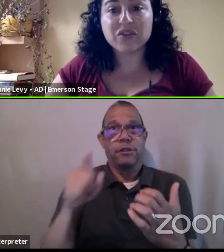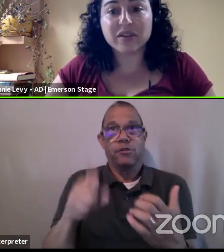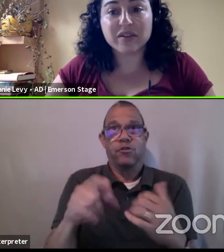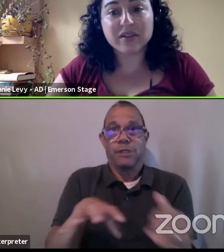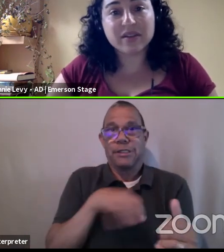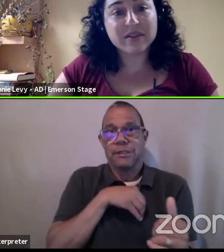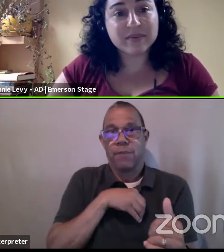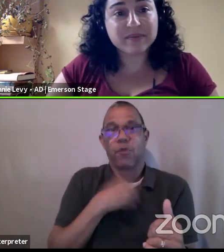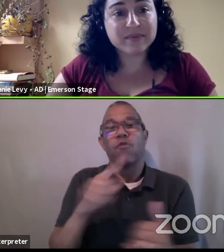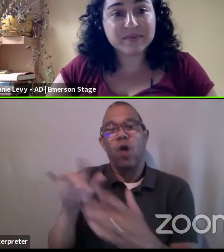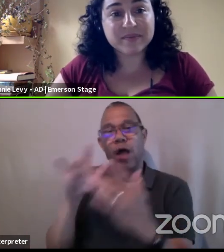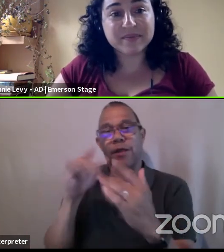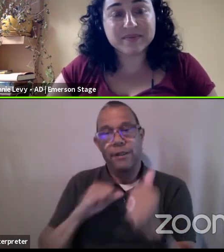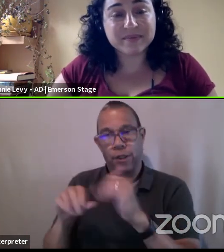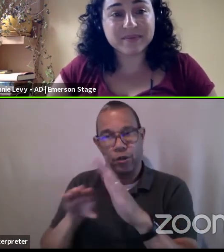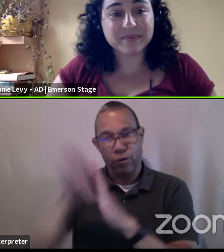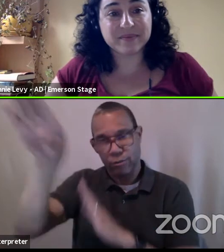flourish?